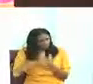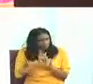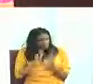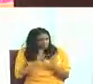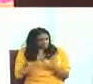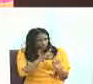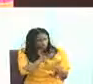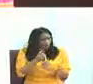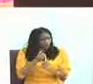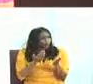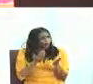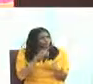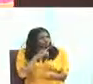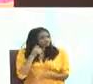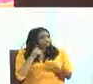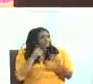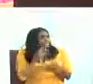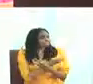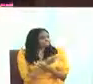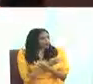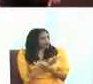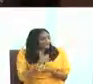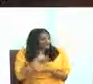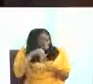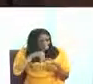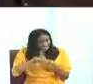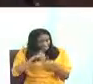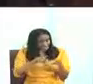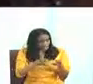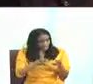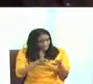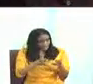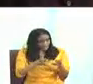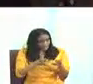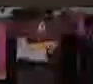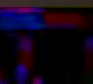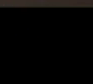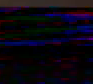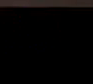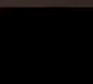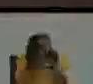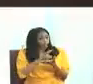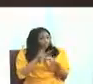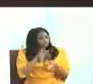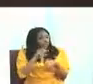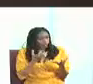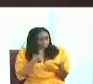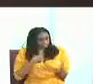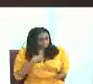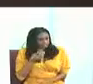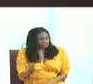dry bones. See, I am in that place that the Spirit of the Holy Ghost wants me to be, to let